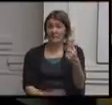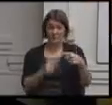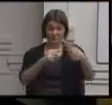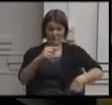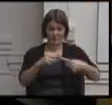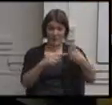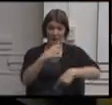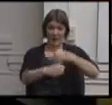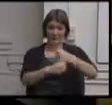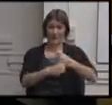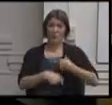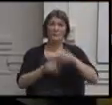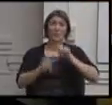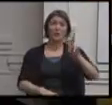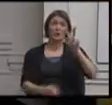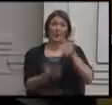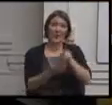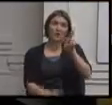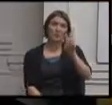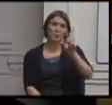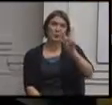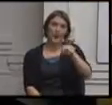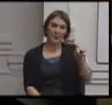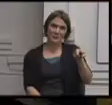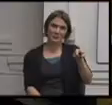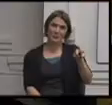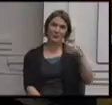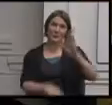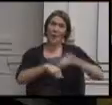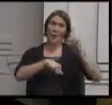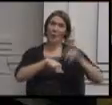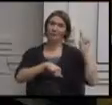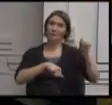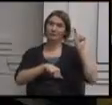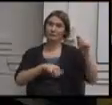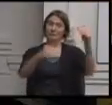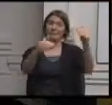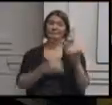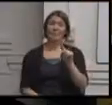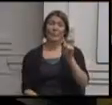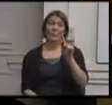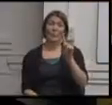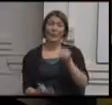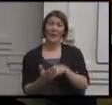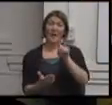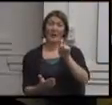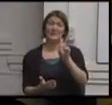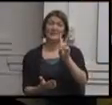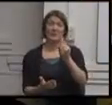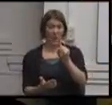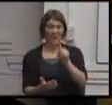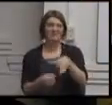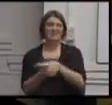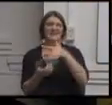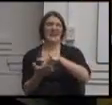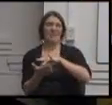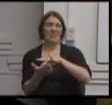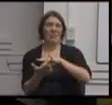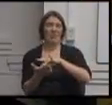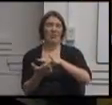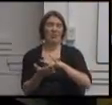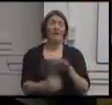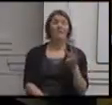2012, we responded to 2,222 calls, 1,161 again in the Central District,